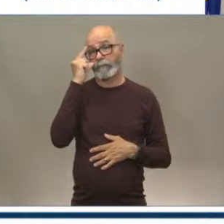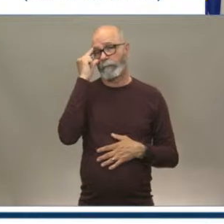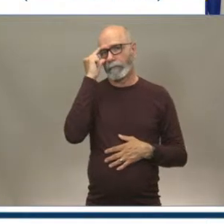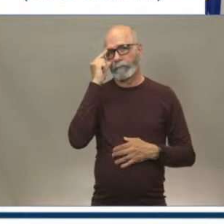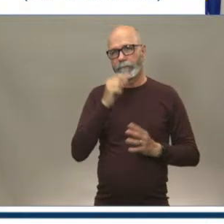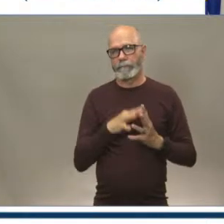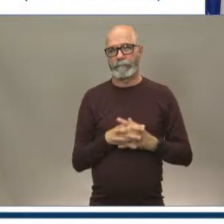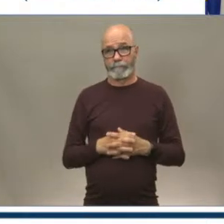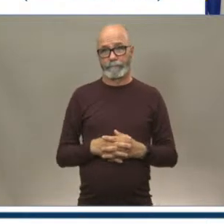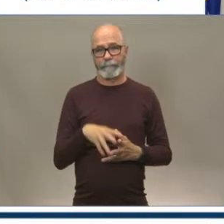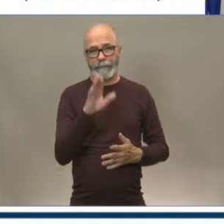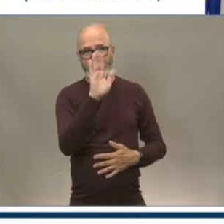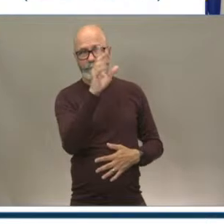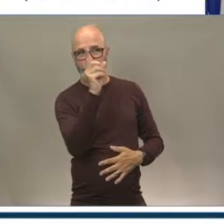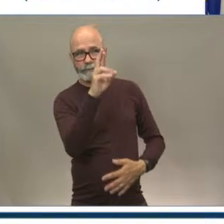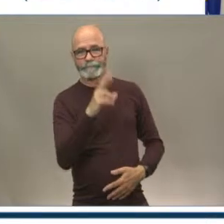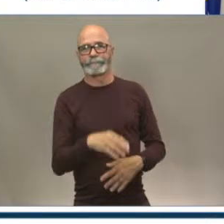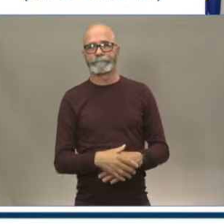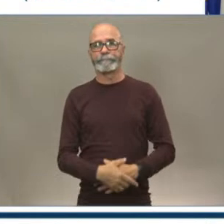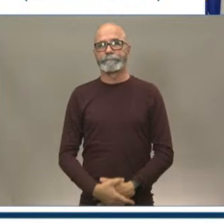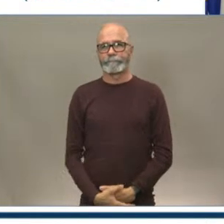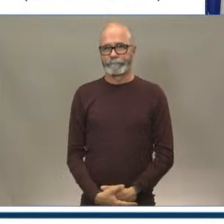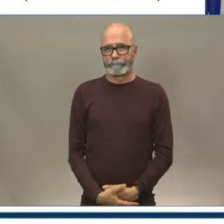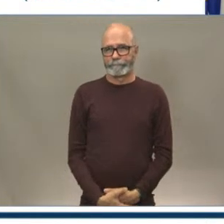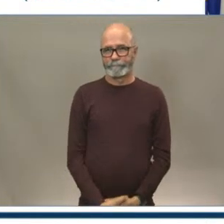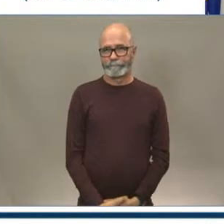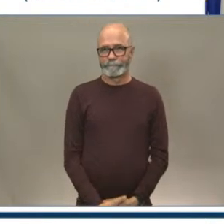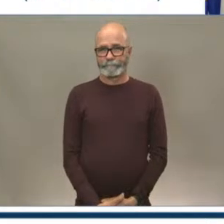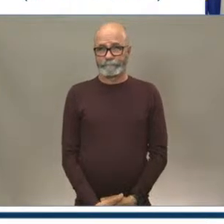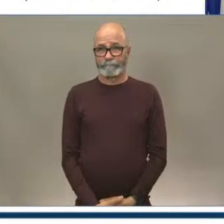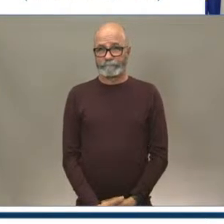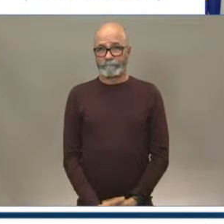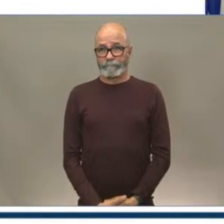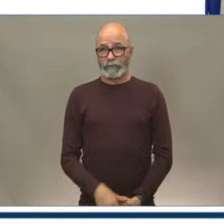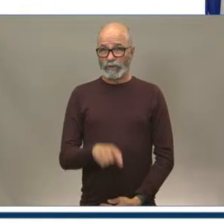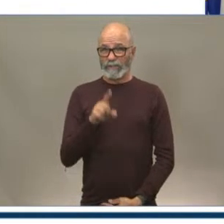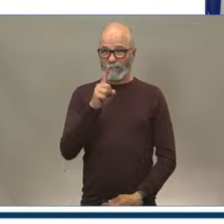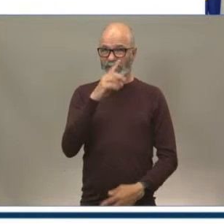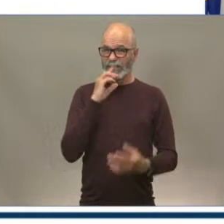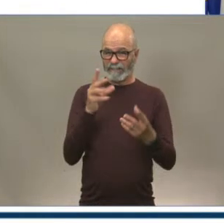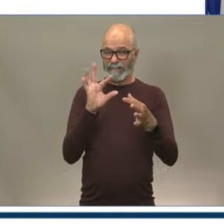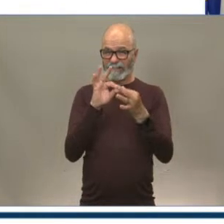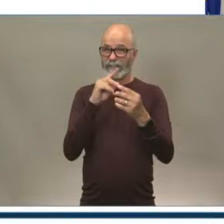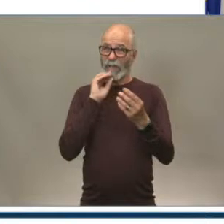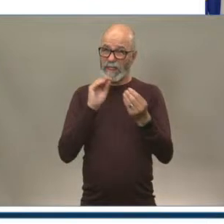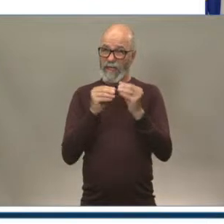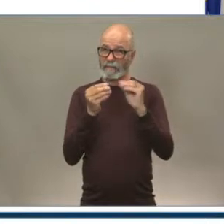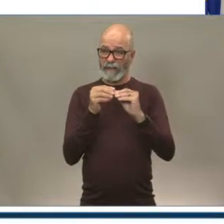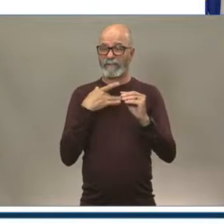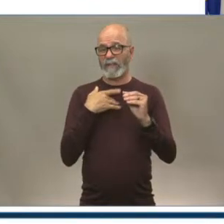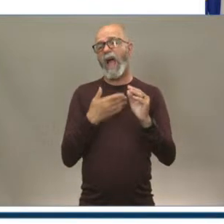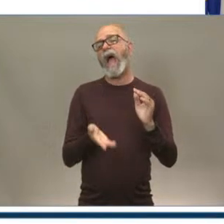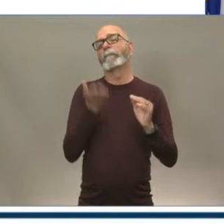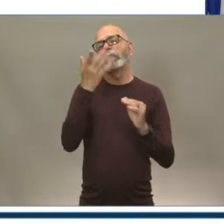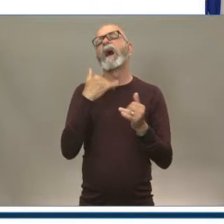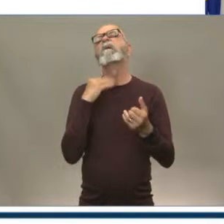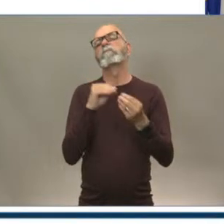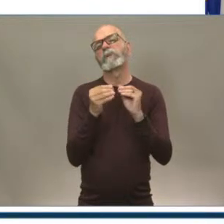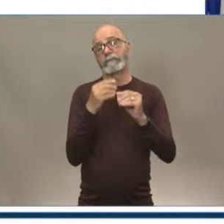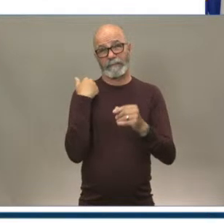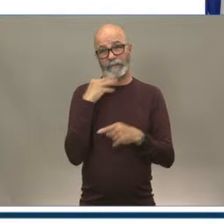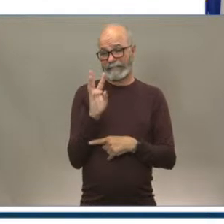Dr. Strang, when you say substantially higher case numbers, how many cases do you believe could exist among the backlogged